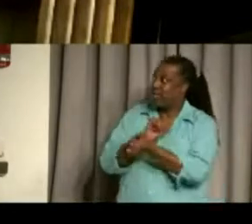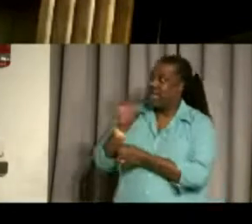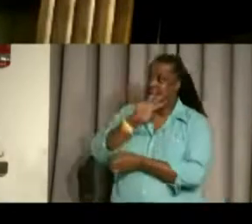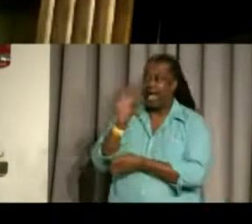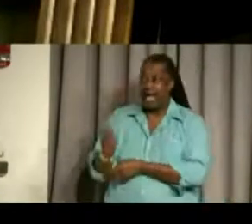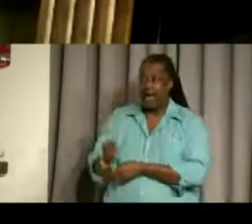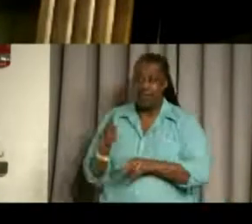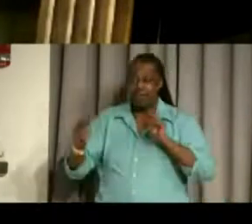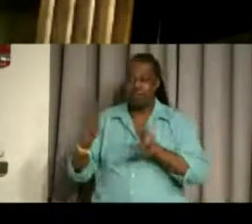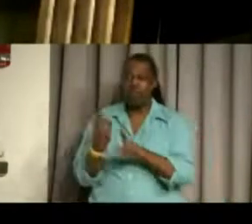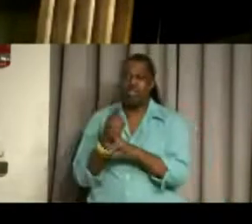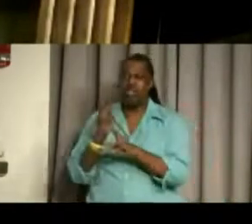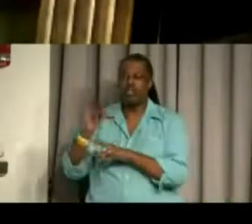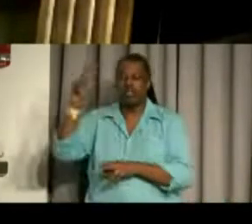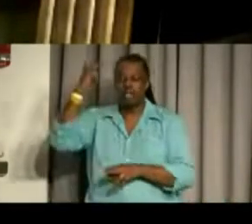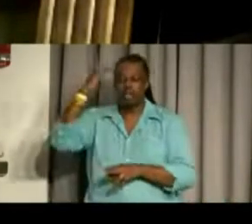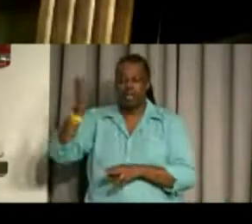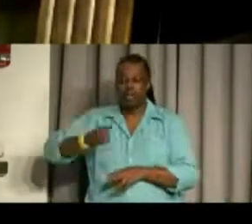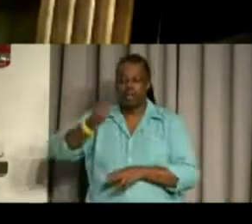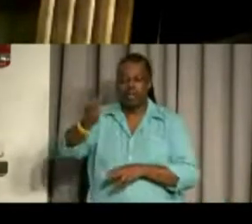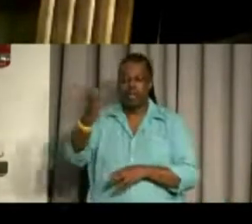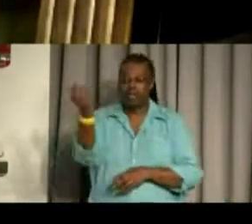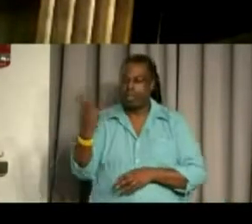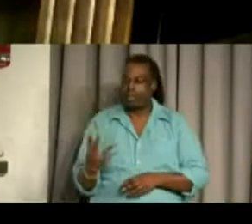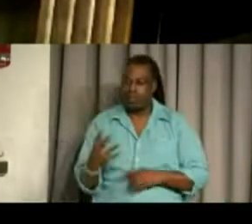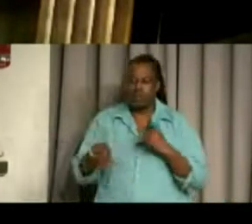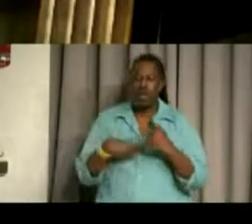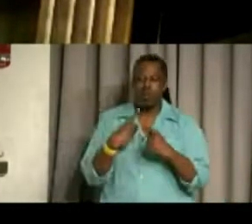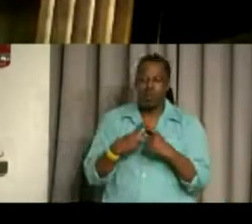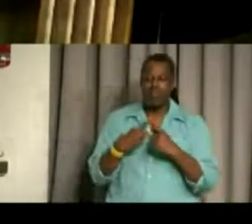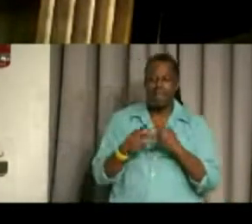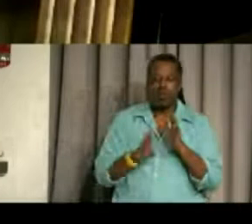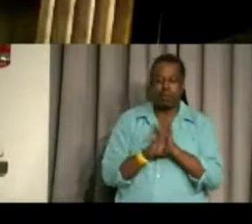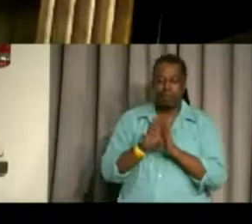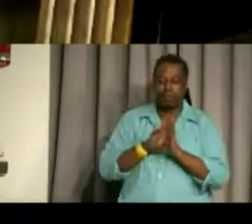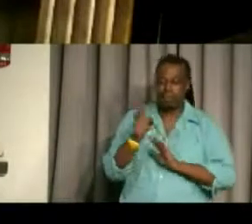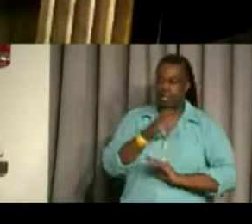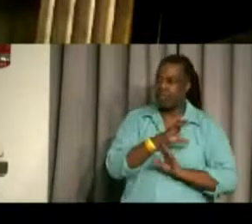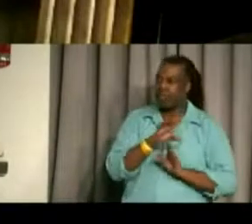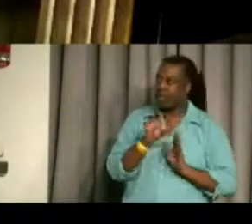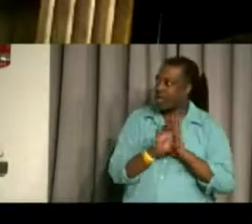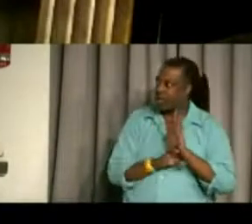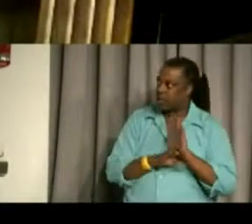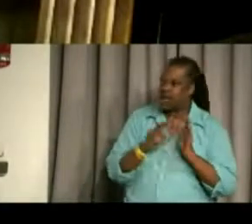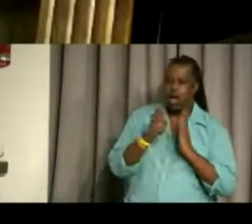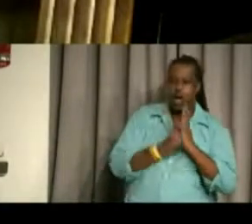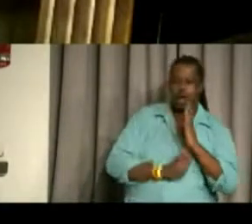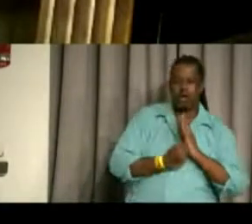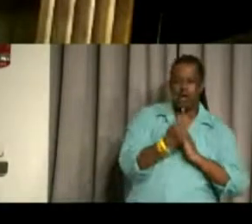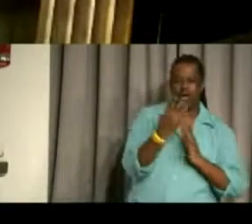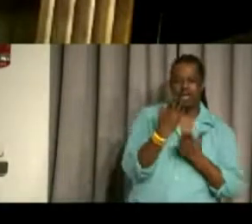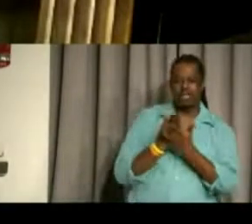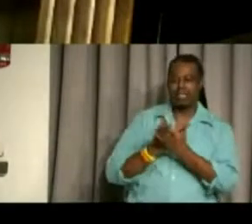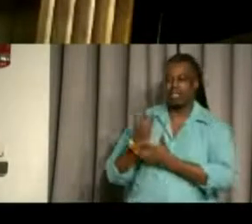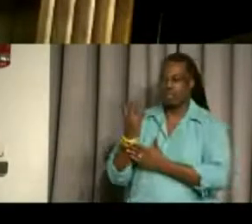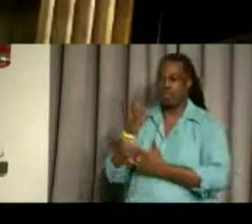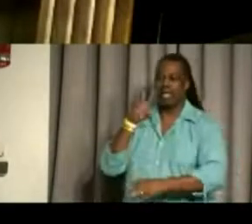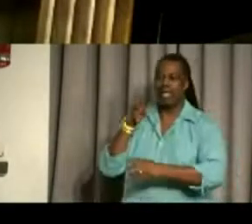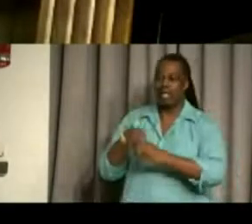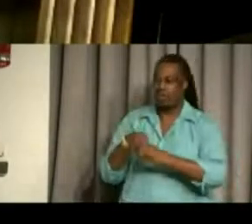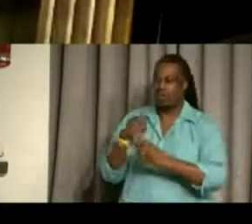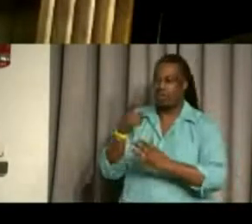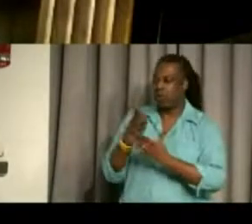political placeholders. At the time of the framing of the Constitution, Article 1, Section 2 included a